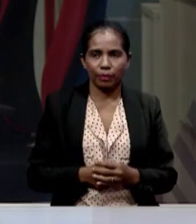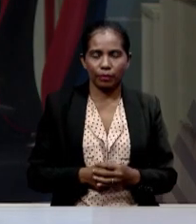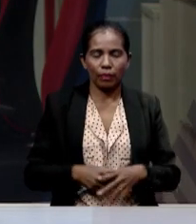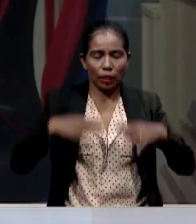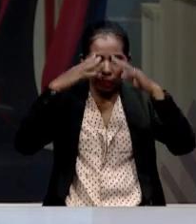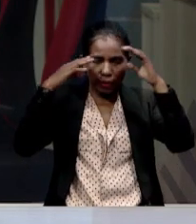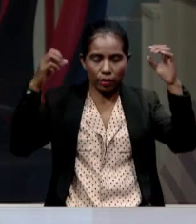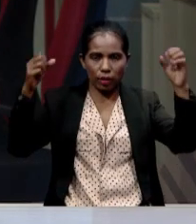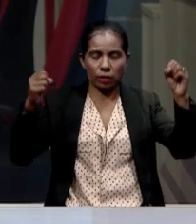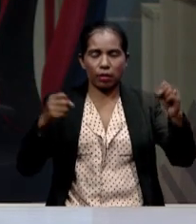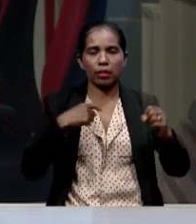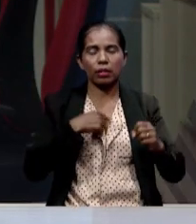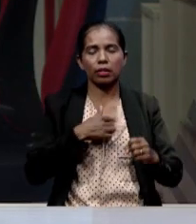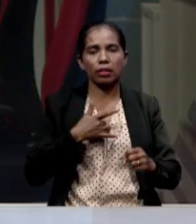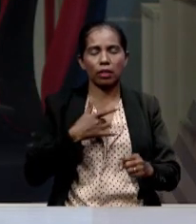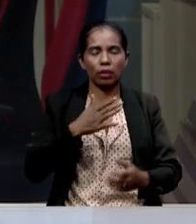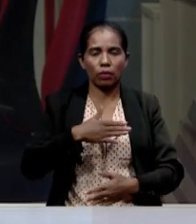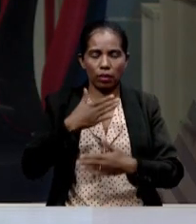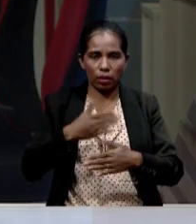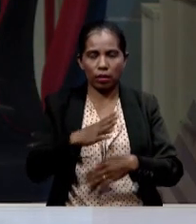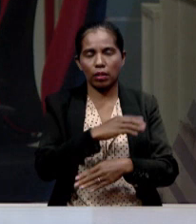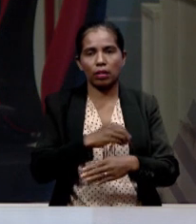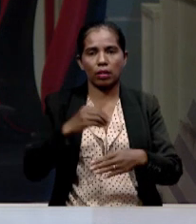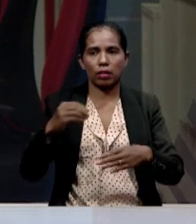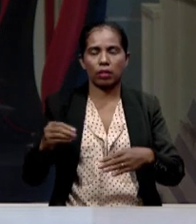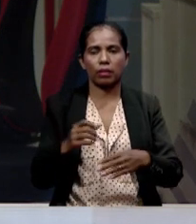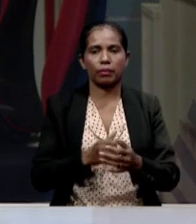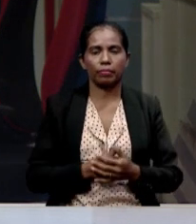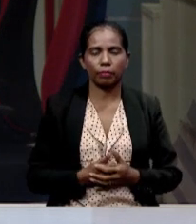Presidente da República aprecia o Serviço Federal Insurance Timor.